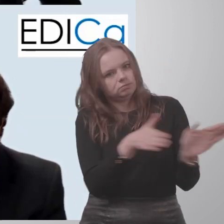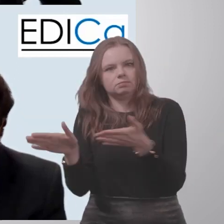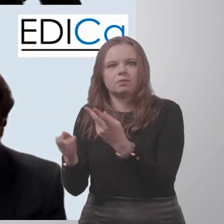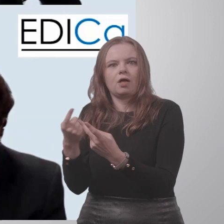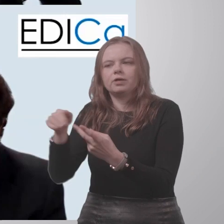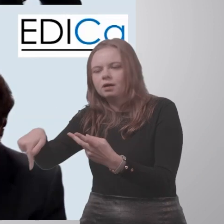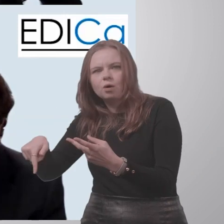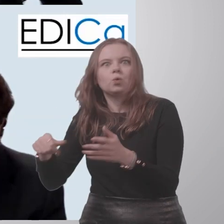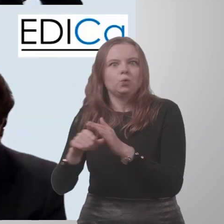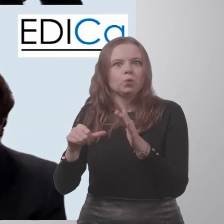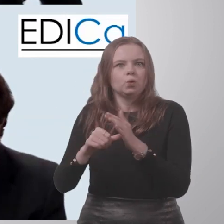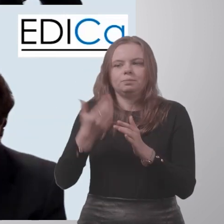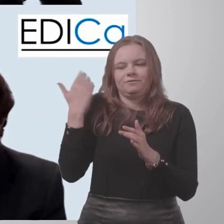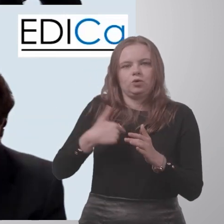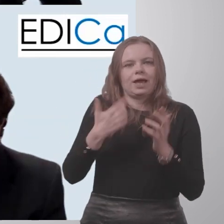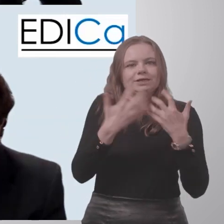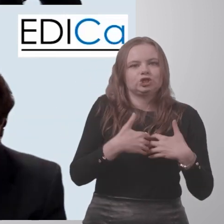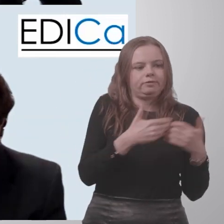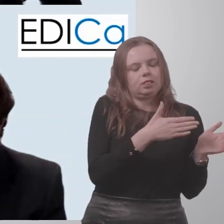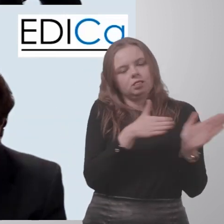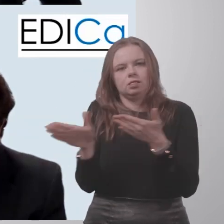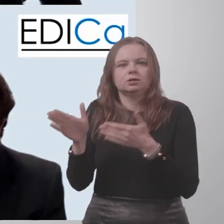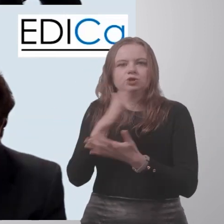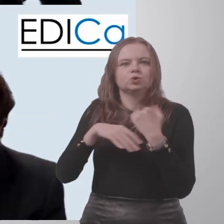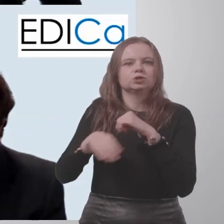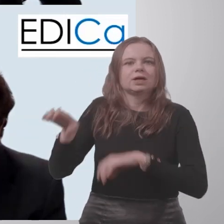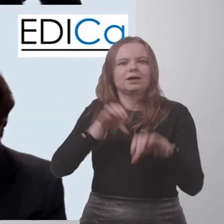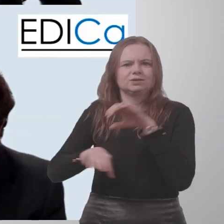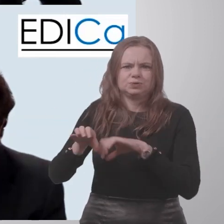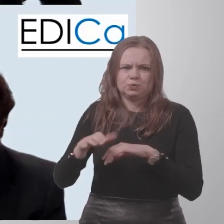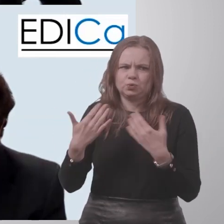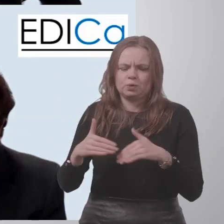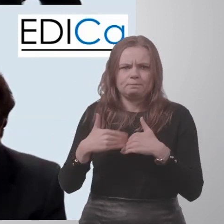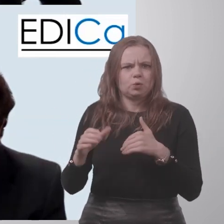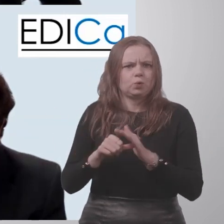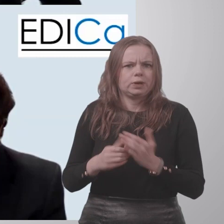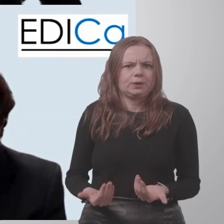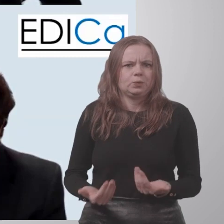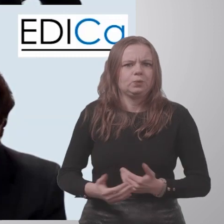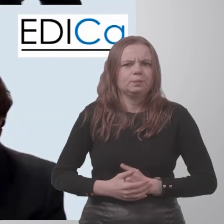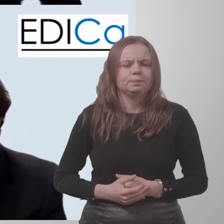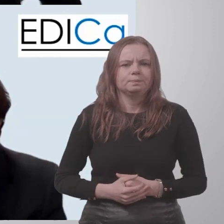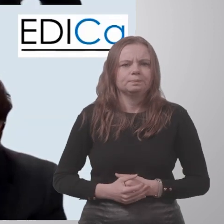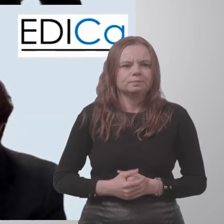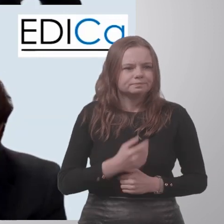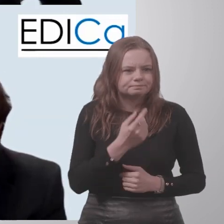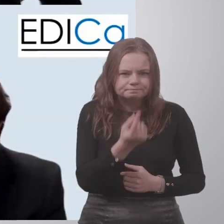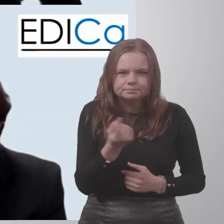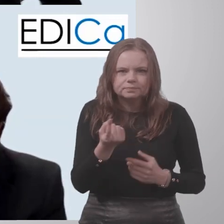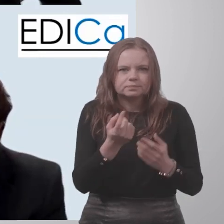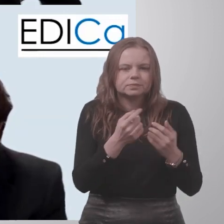from engineering to social sciences. And I think that's harder now, because each of our disciplines has got